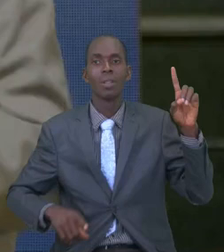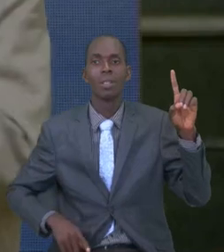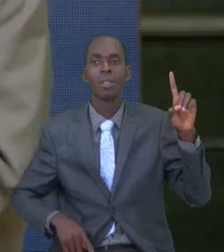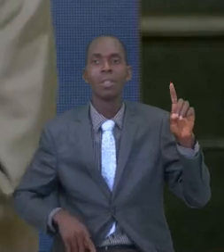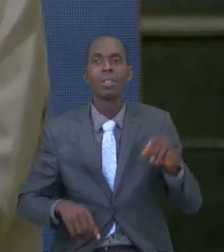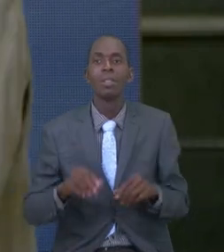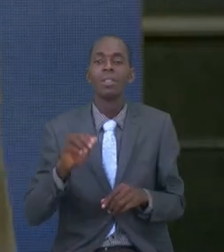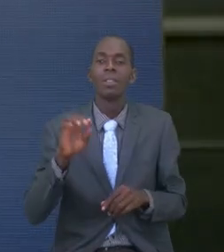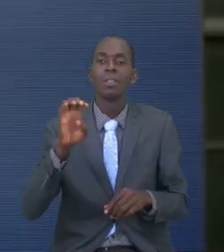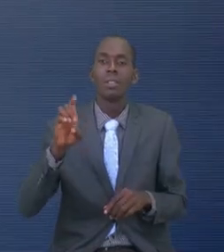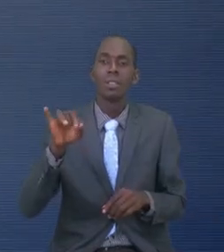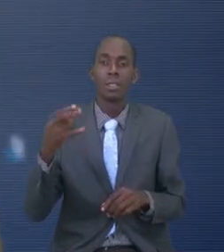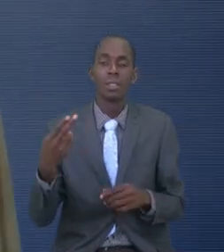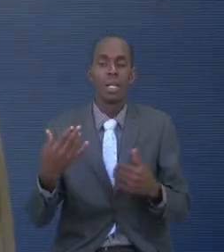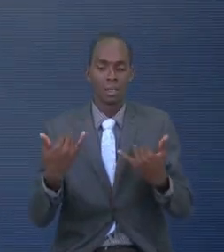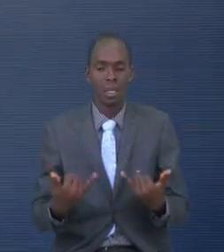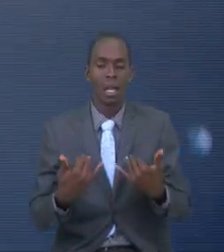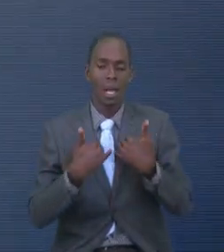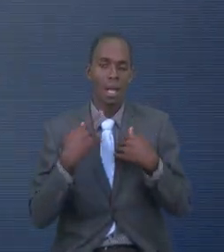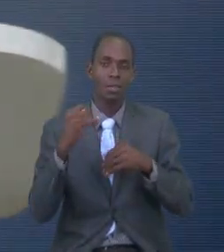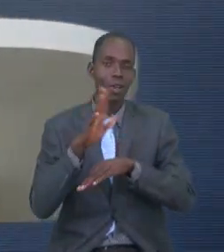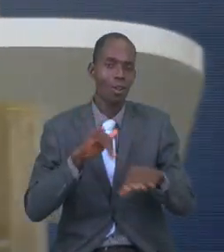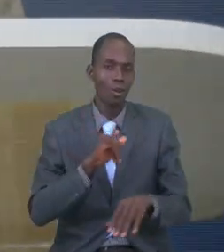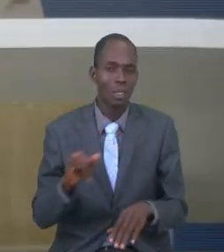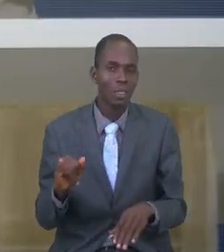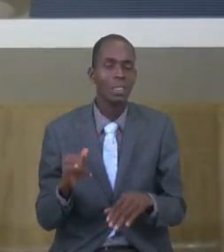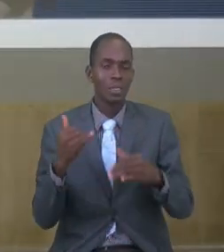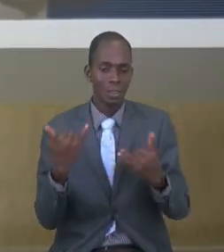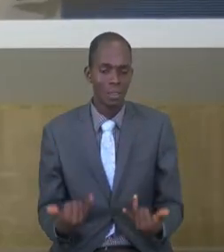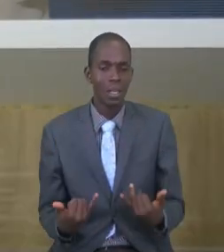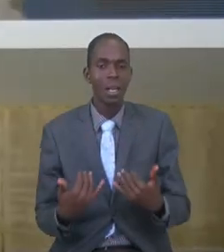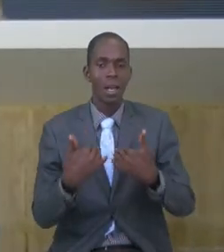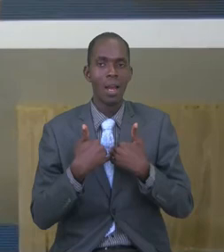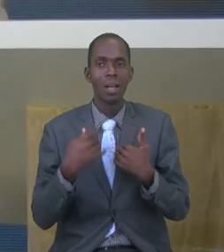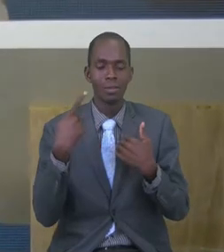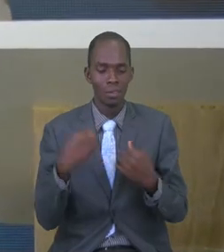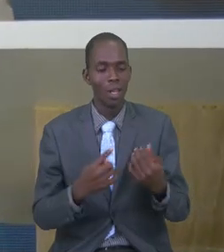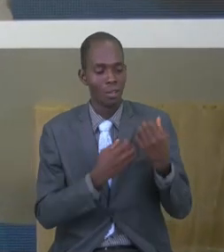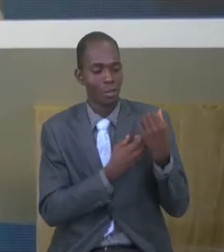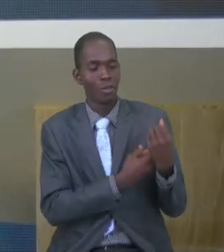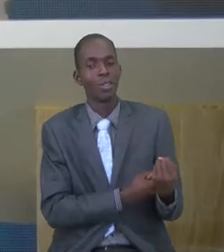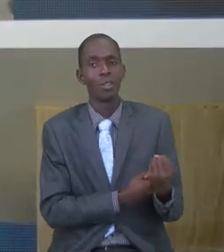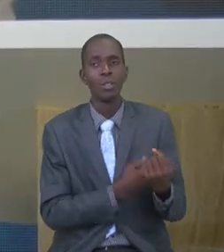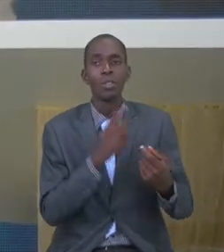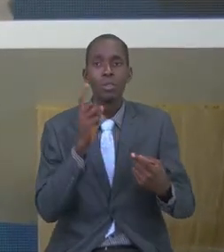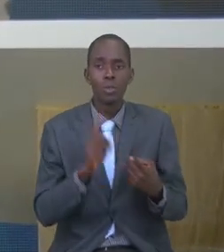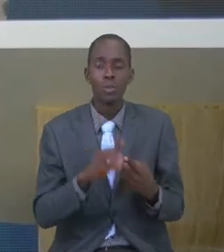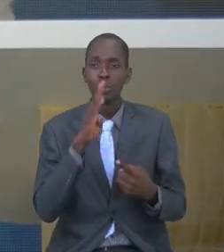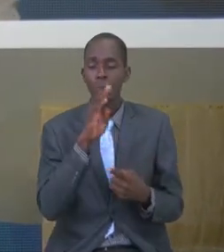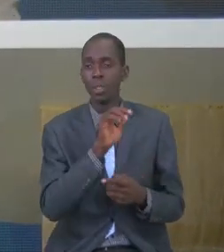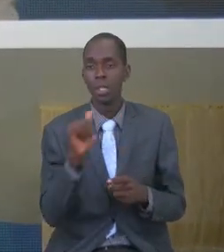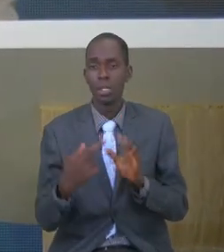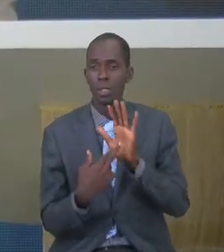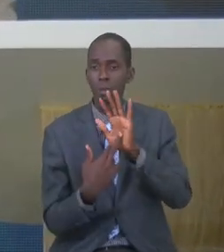now the calling, and then he had the courage to be an ambassador